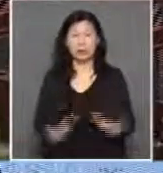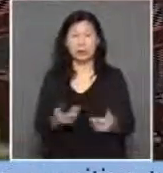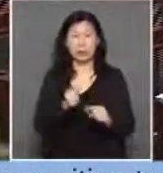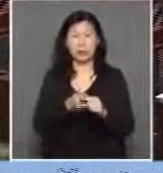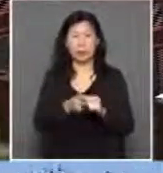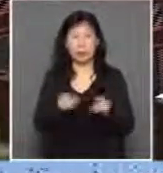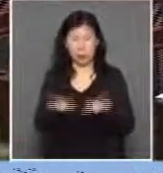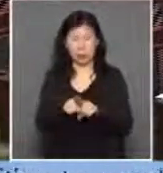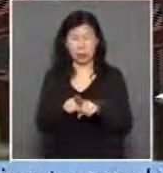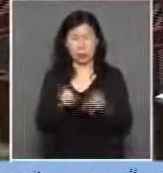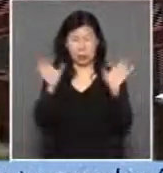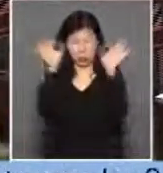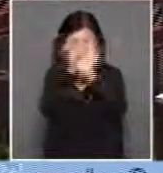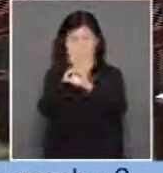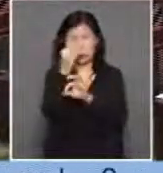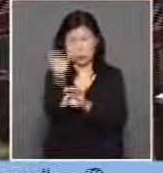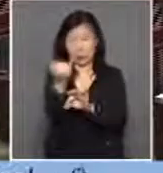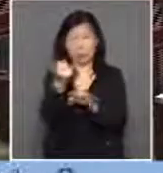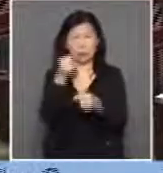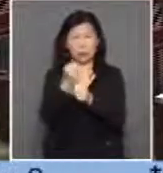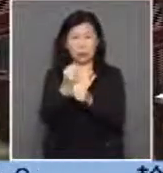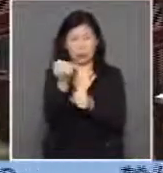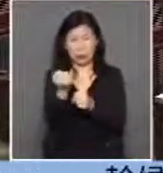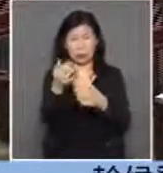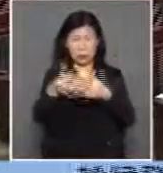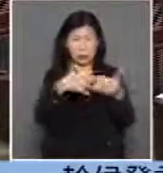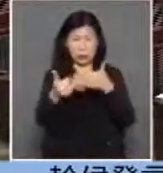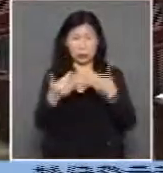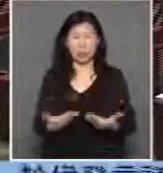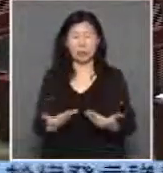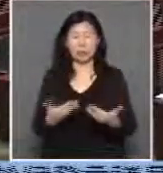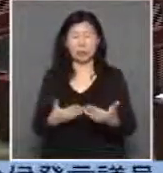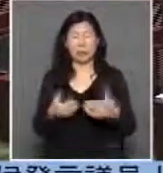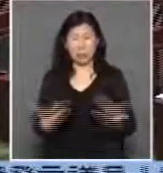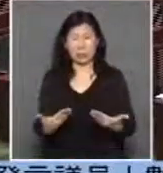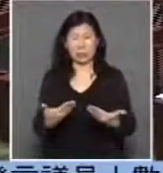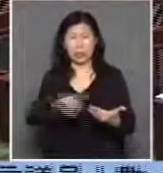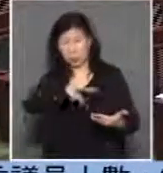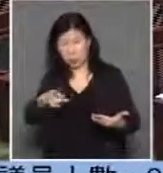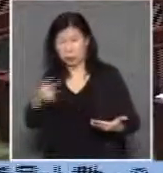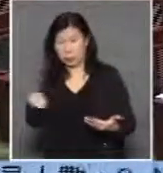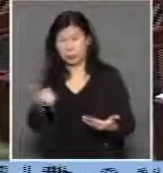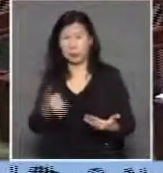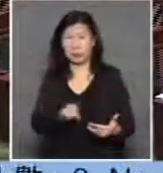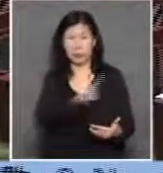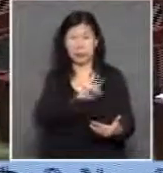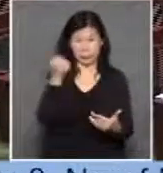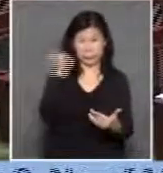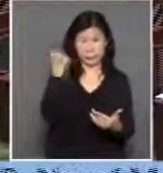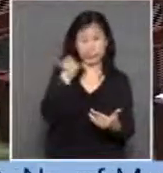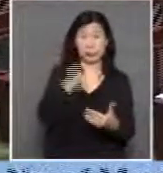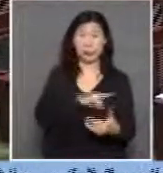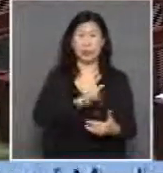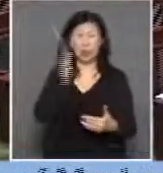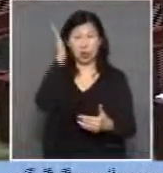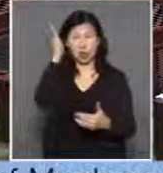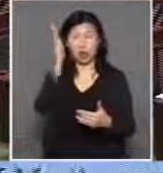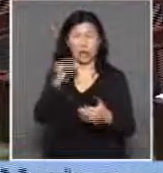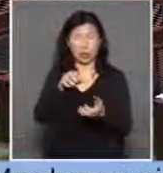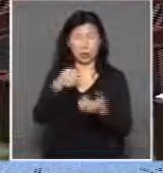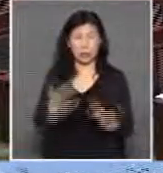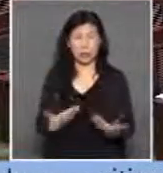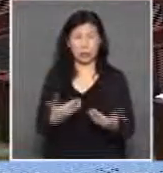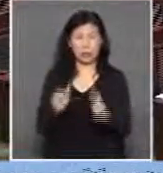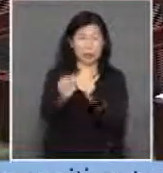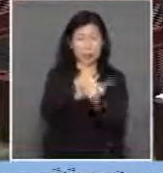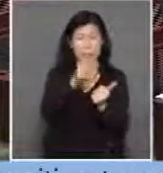legislative councillors and believe that you have done something right. I hope you will go back to the right track,